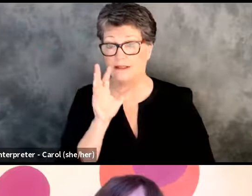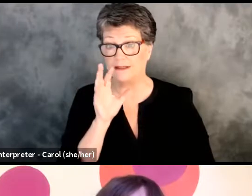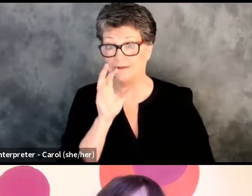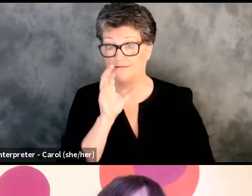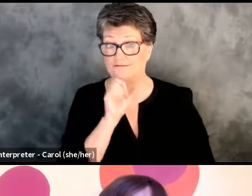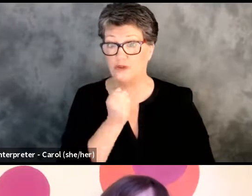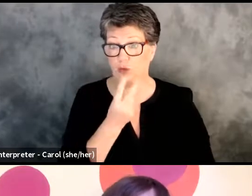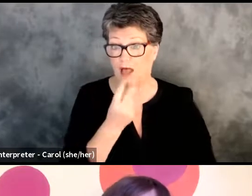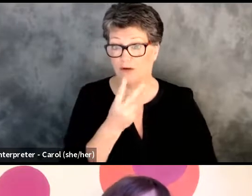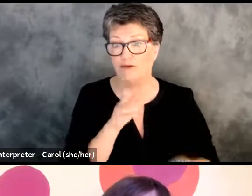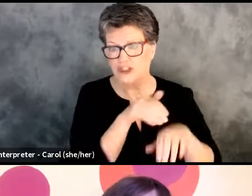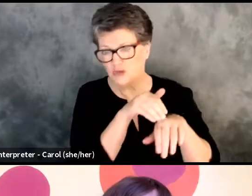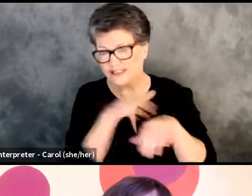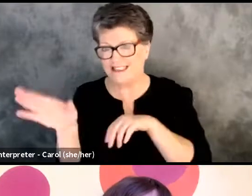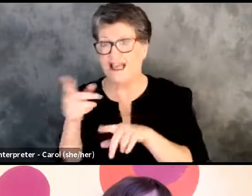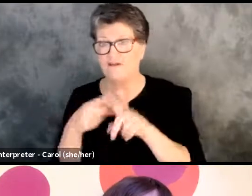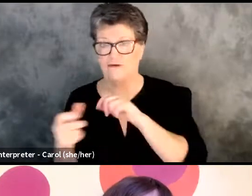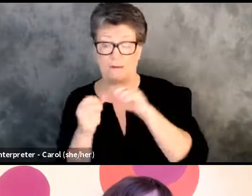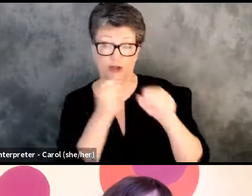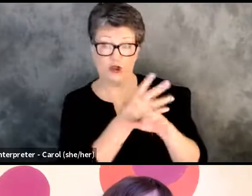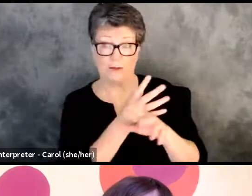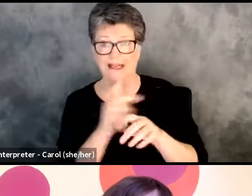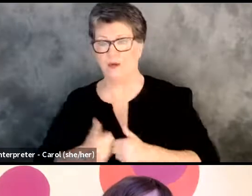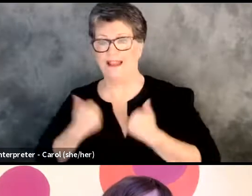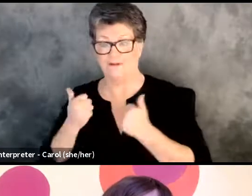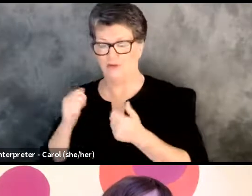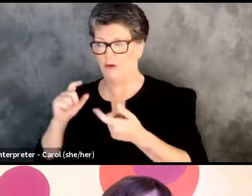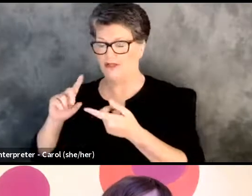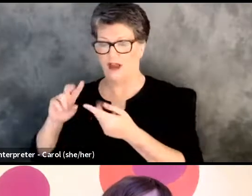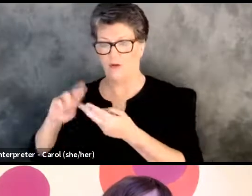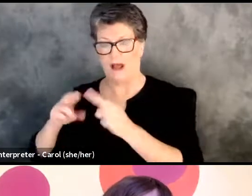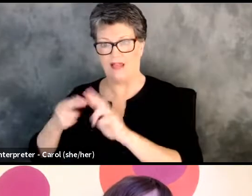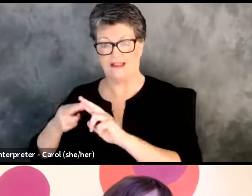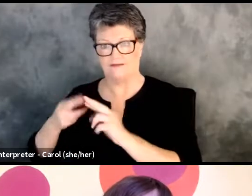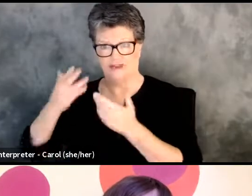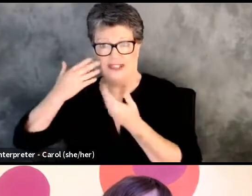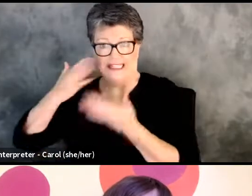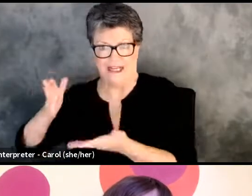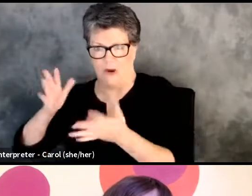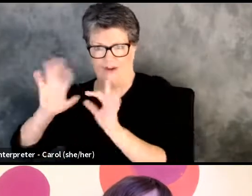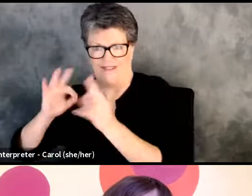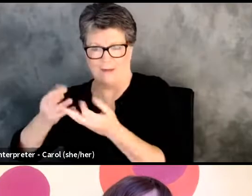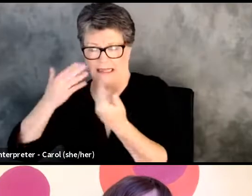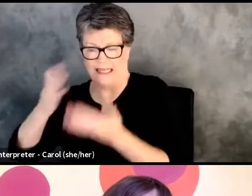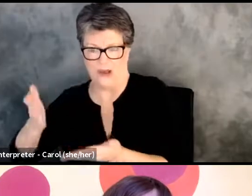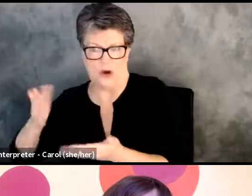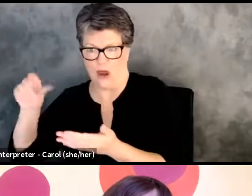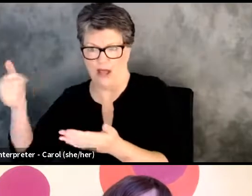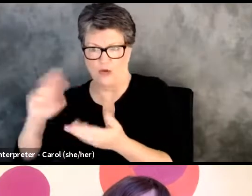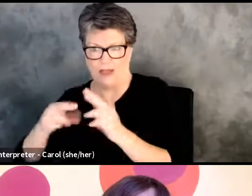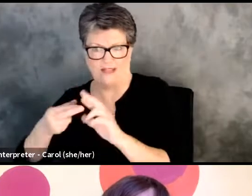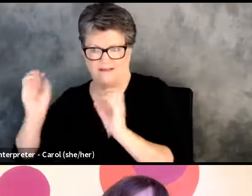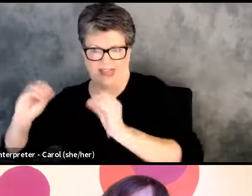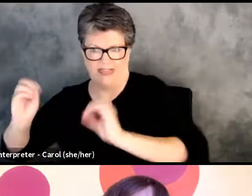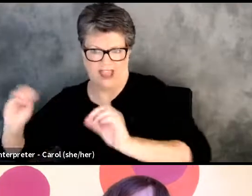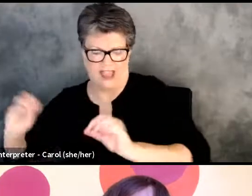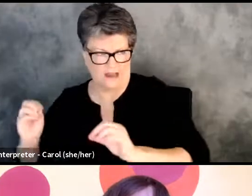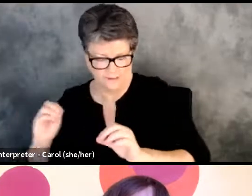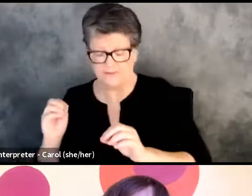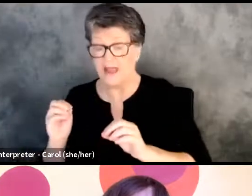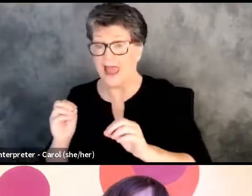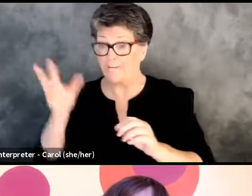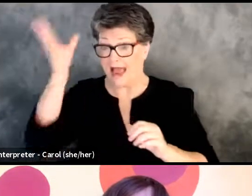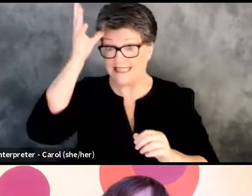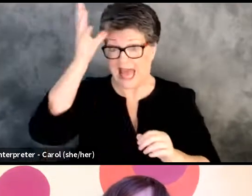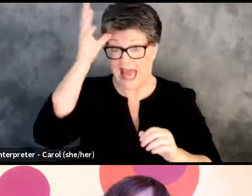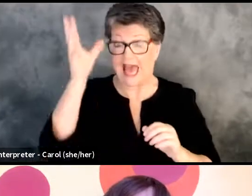Germany to live with a relative she didn't know in Chicago, where she had no other relatives. And my dad was